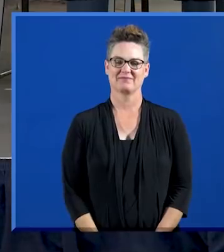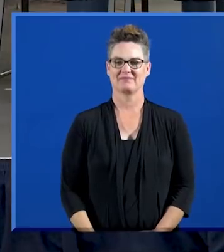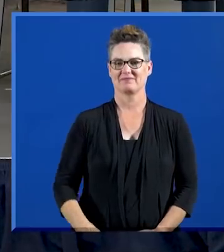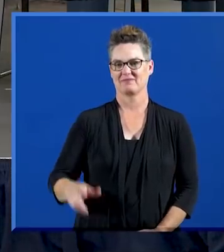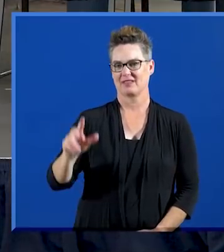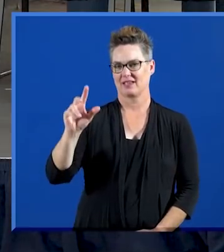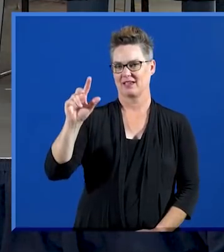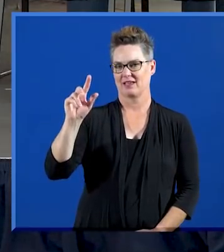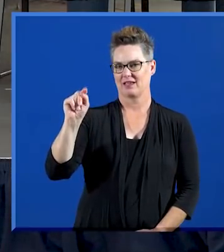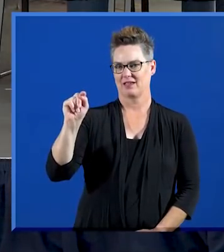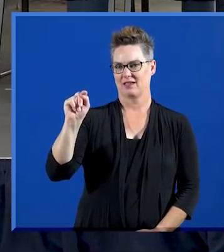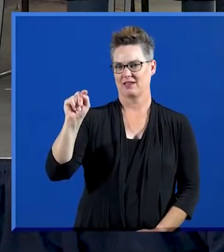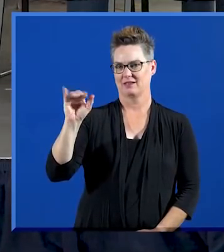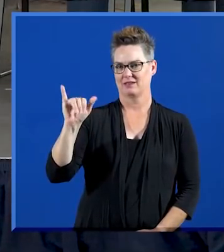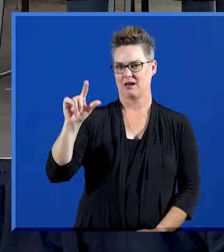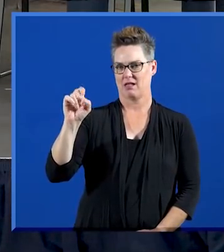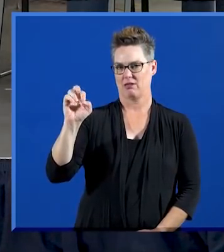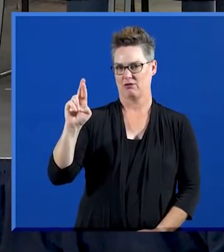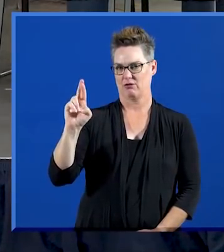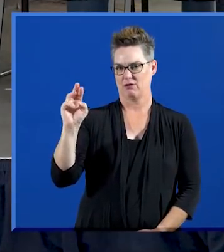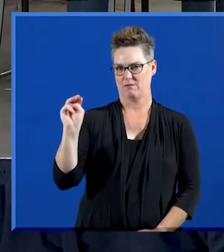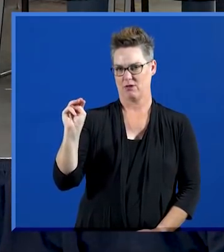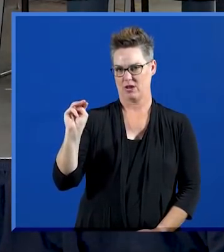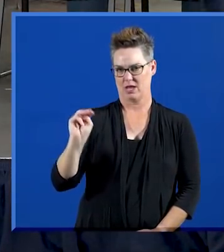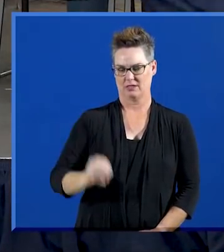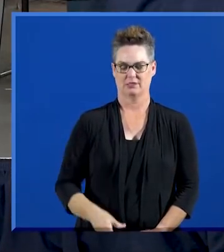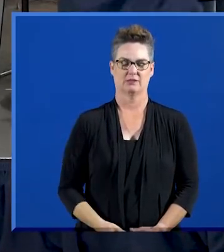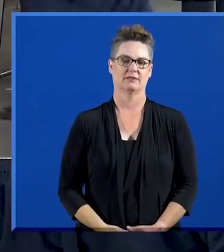Tyler Molinax.